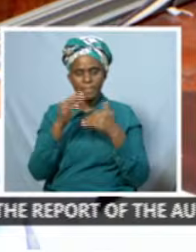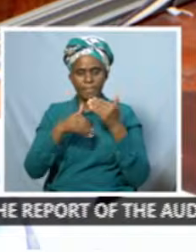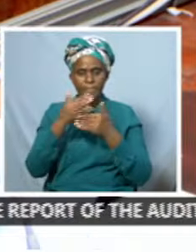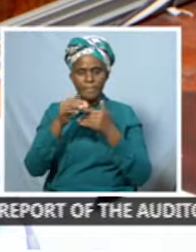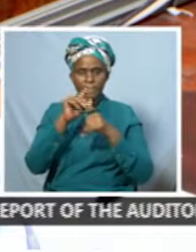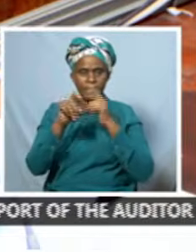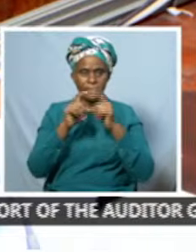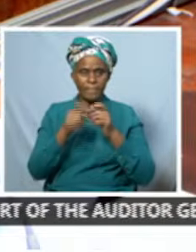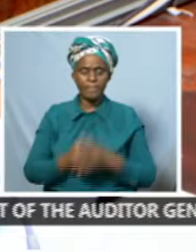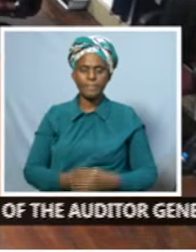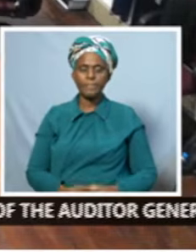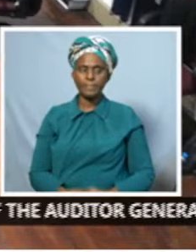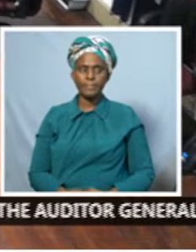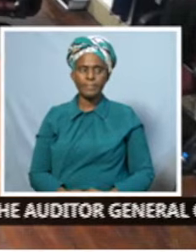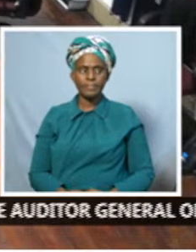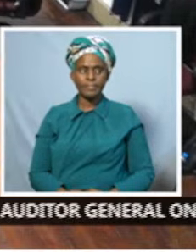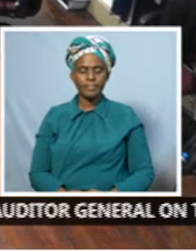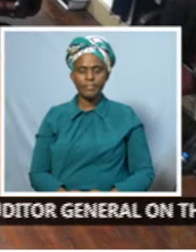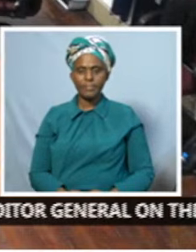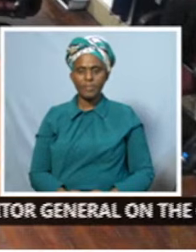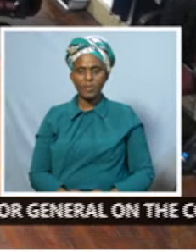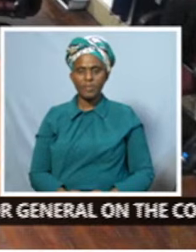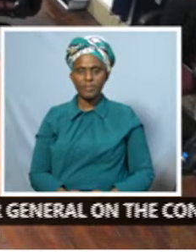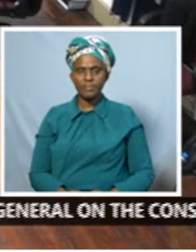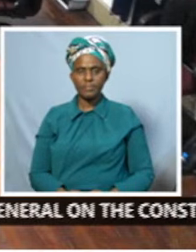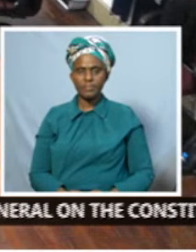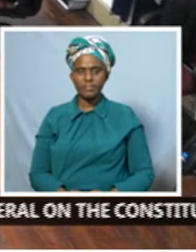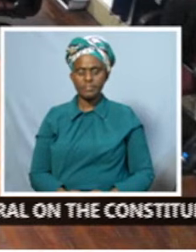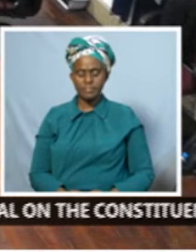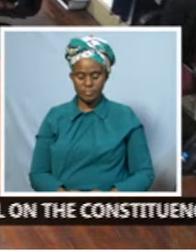question. Dr. Mwanza.